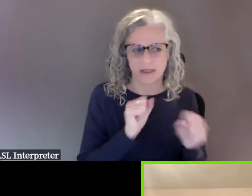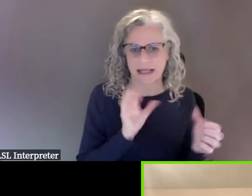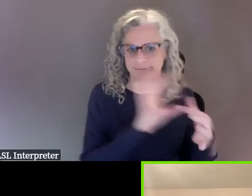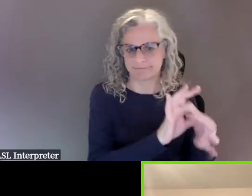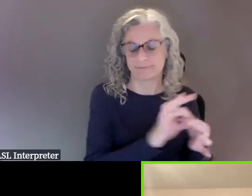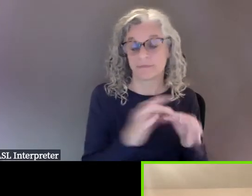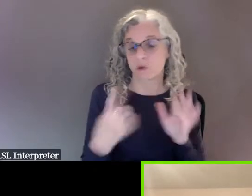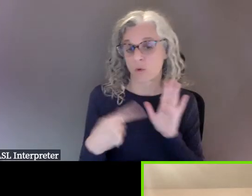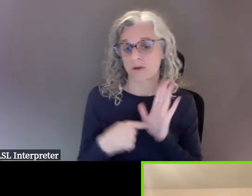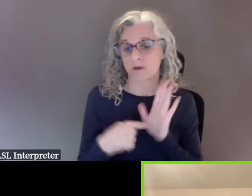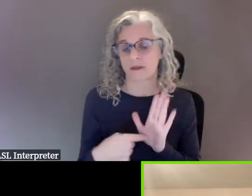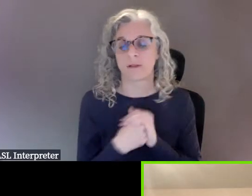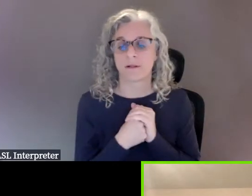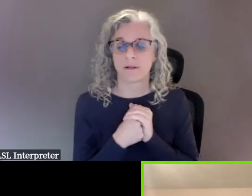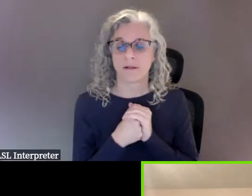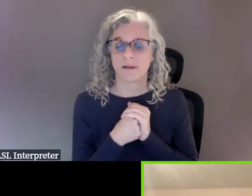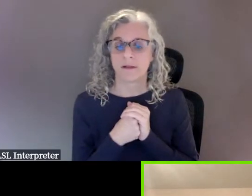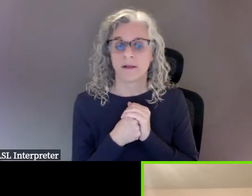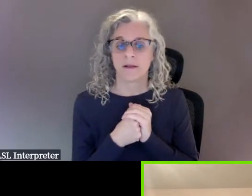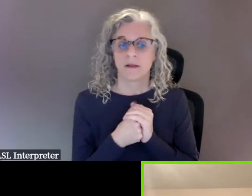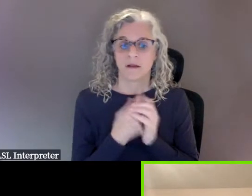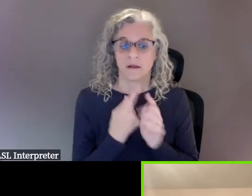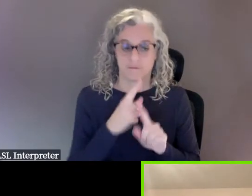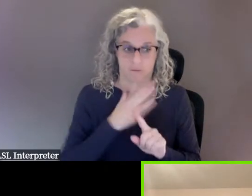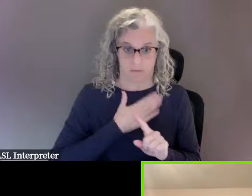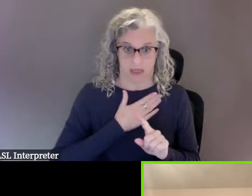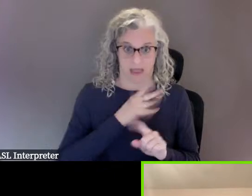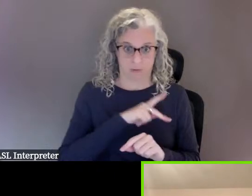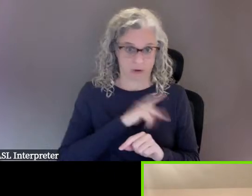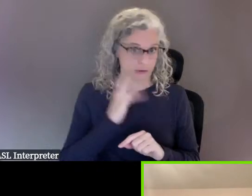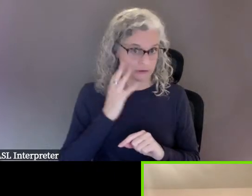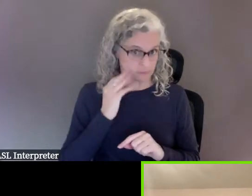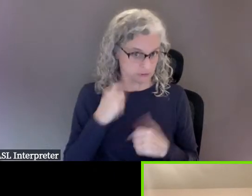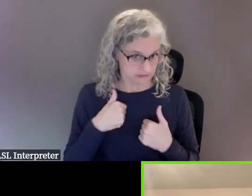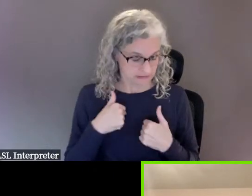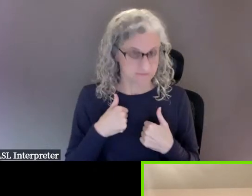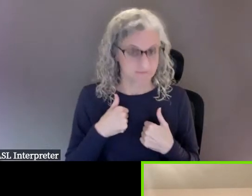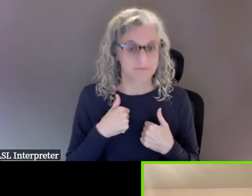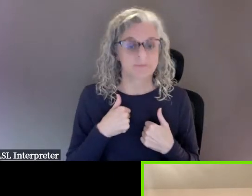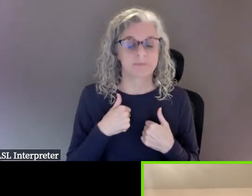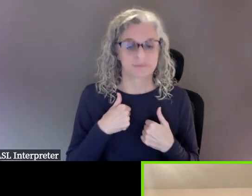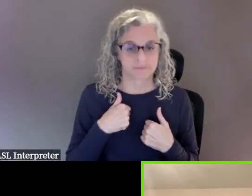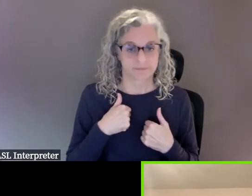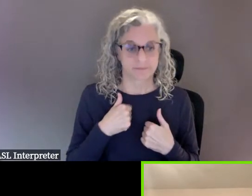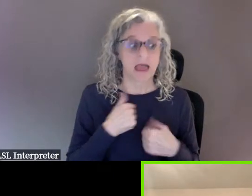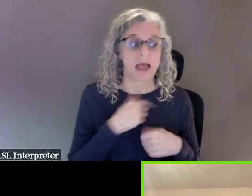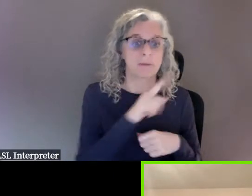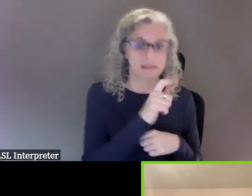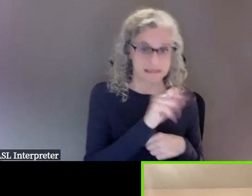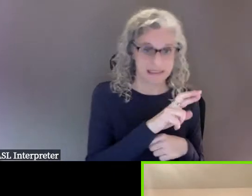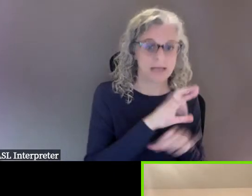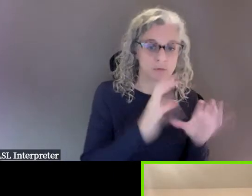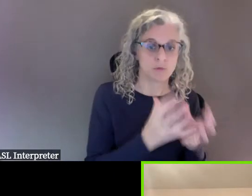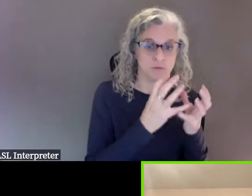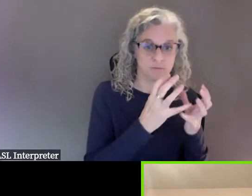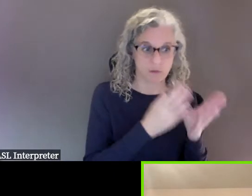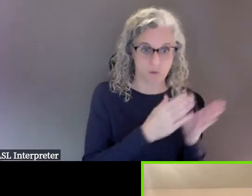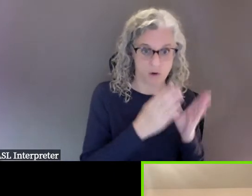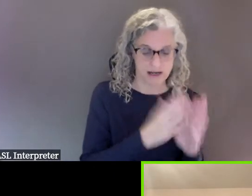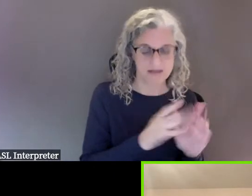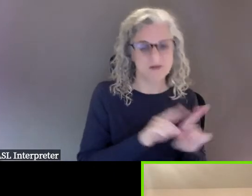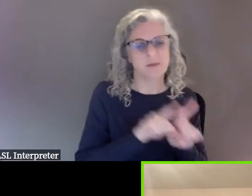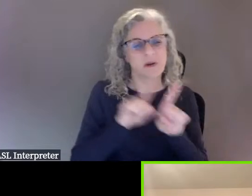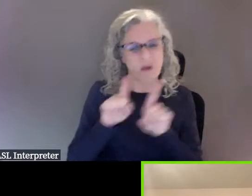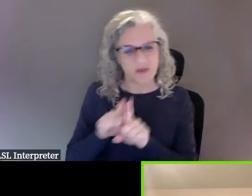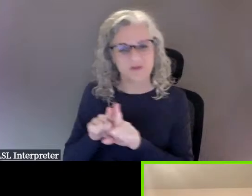example that, like from my personal experience, is that I am a labor movement organizer, but I'm also